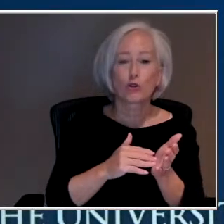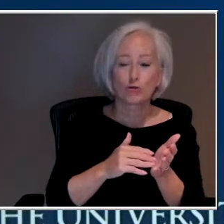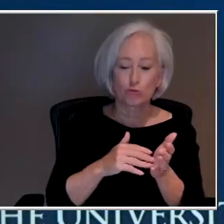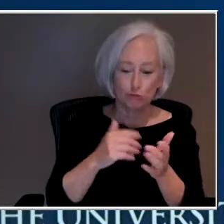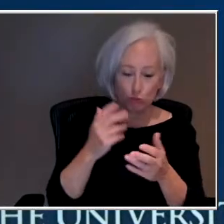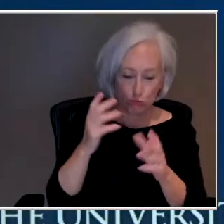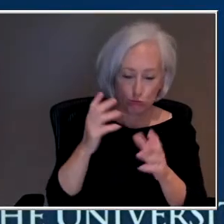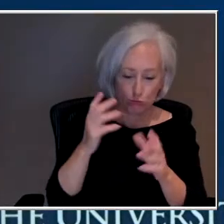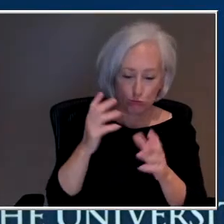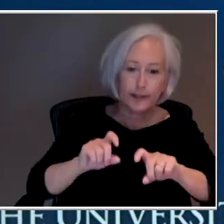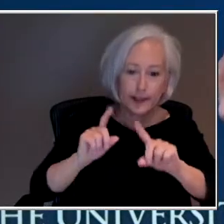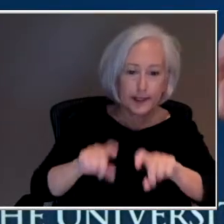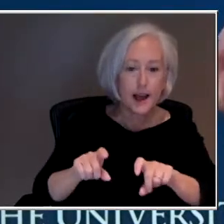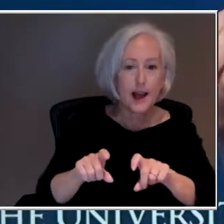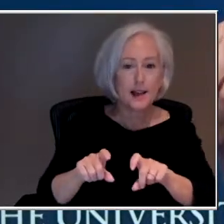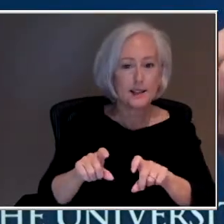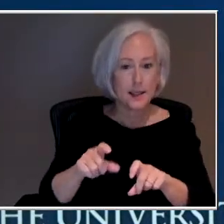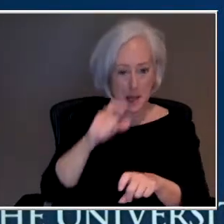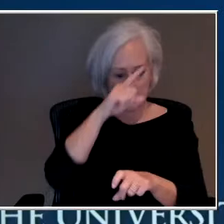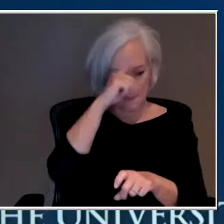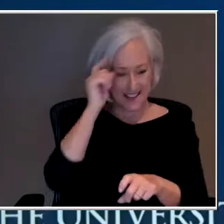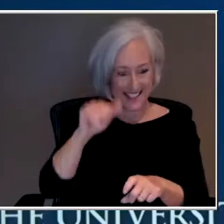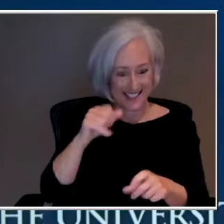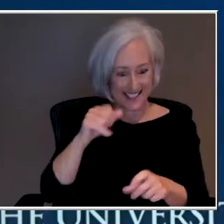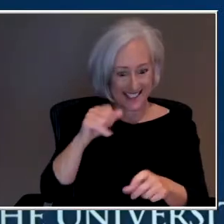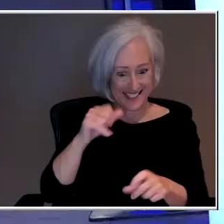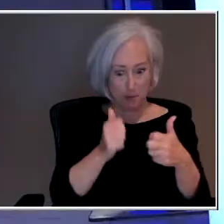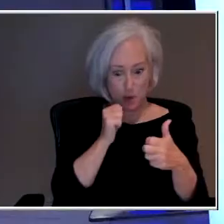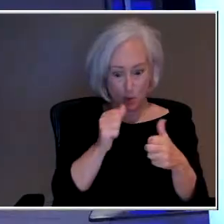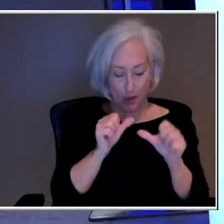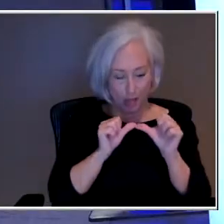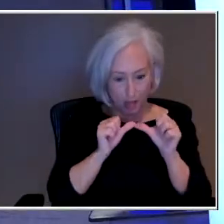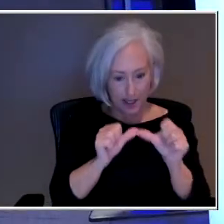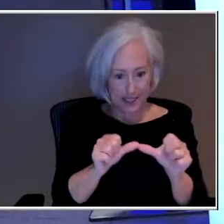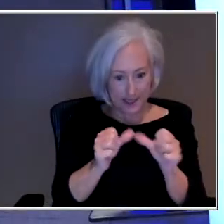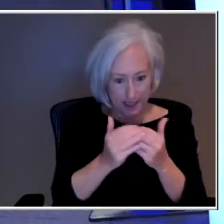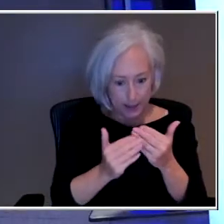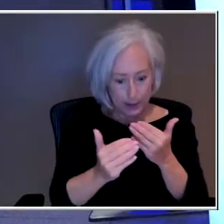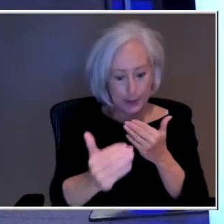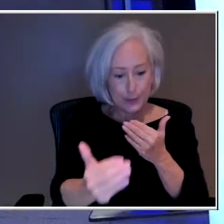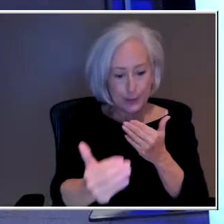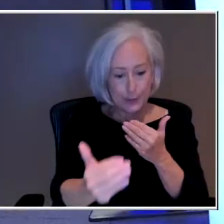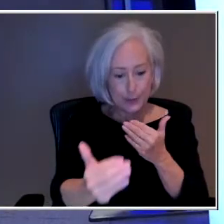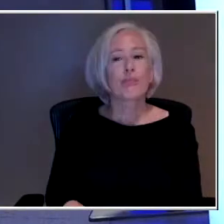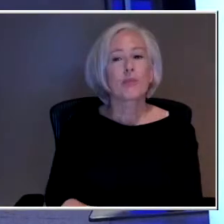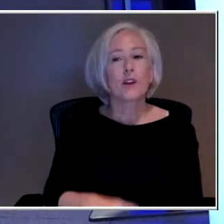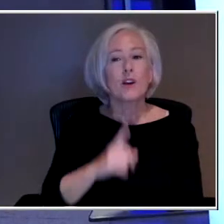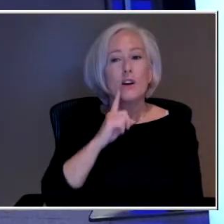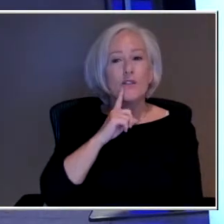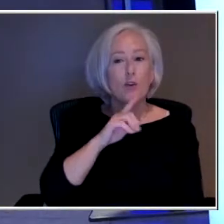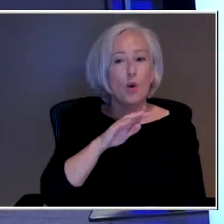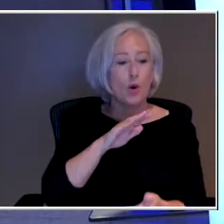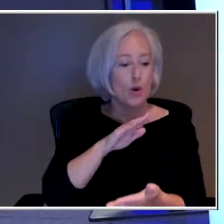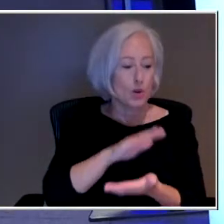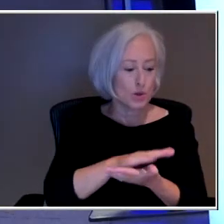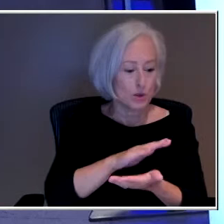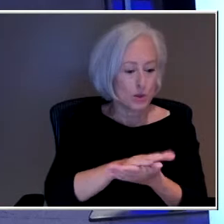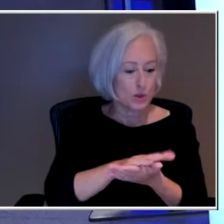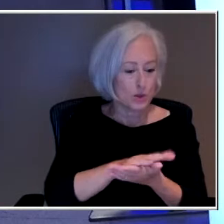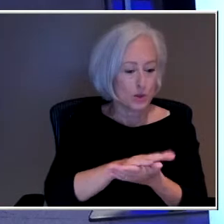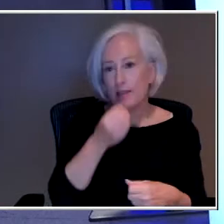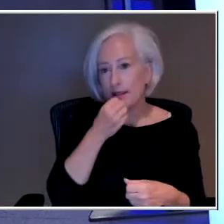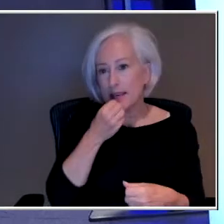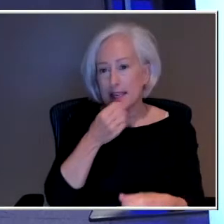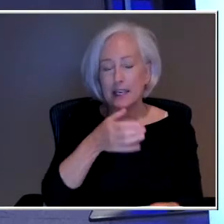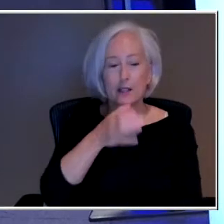vision issues will carry forward and can be lifelong if not treated appropriately. And what about just our physical health, the things we eat, the things we drink, wearing sunglasses, staying out of